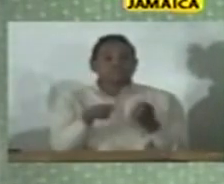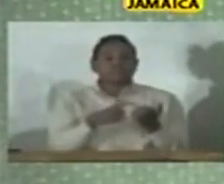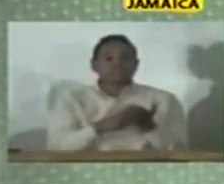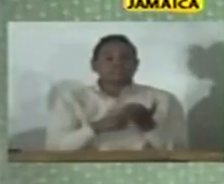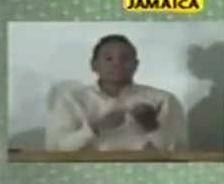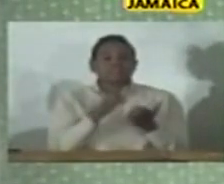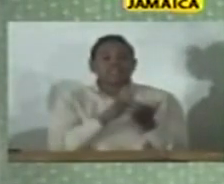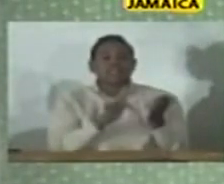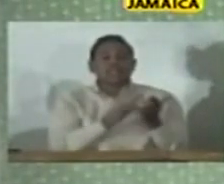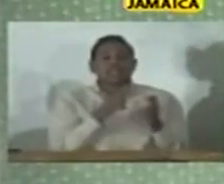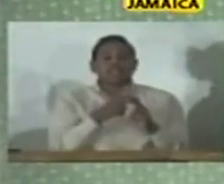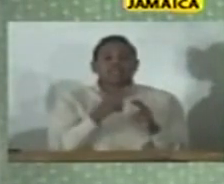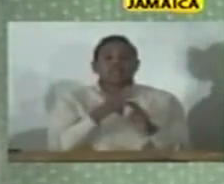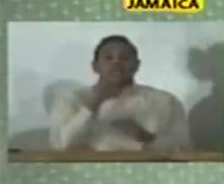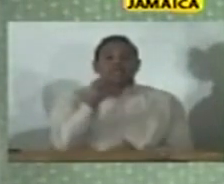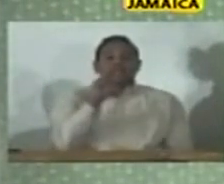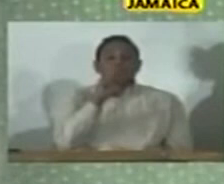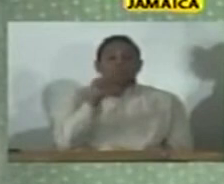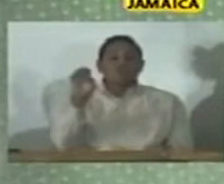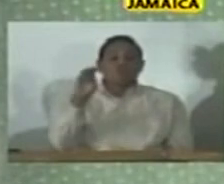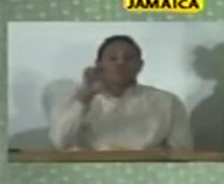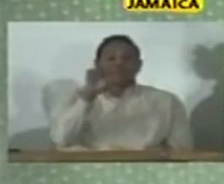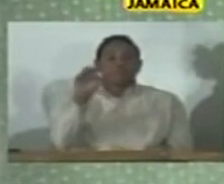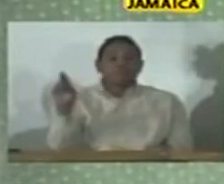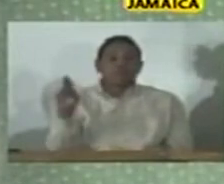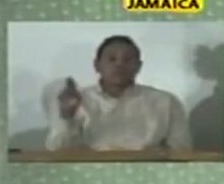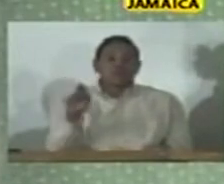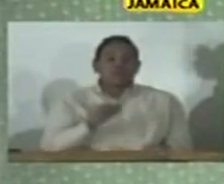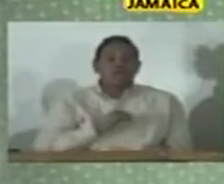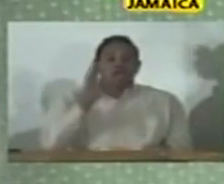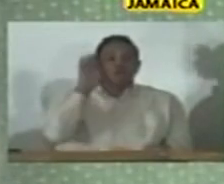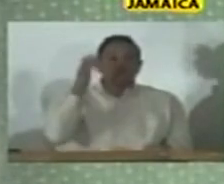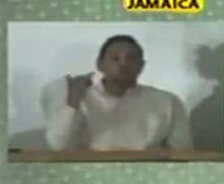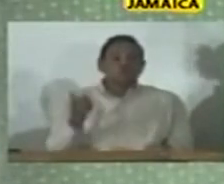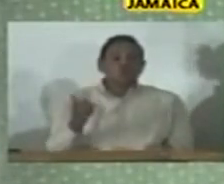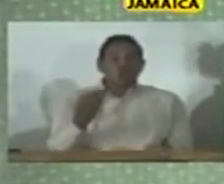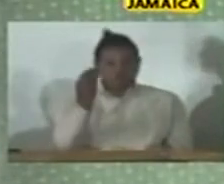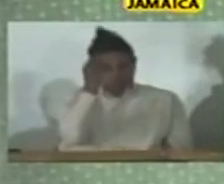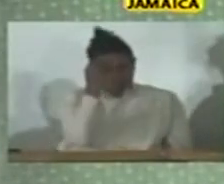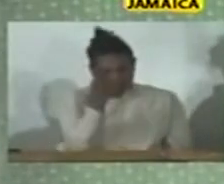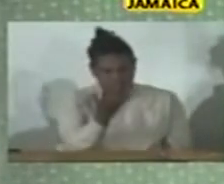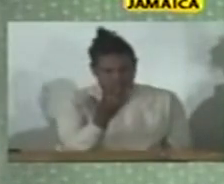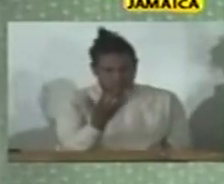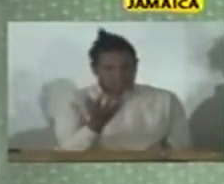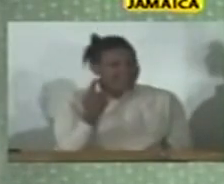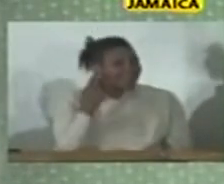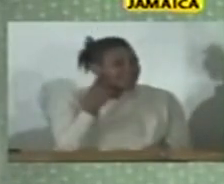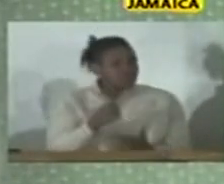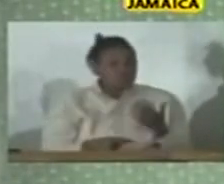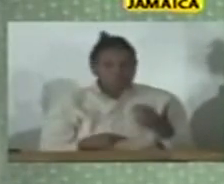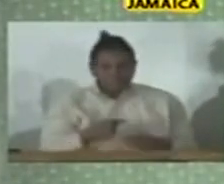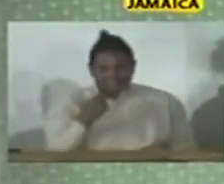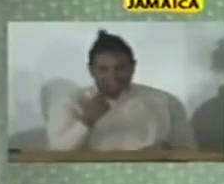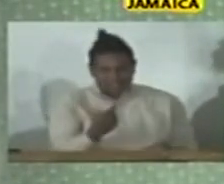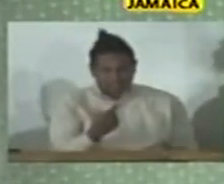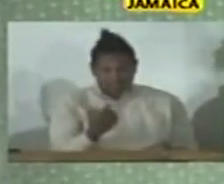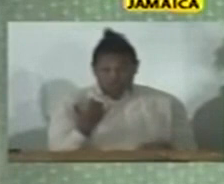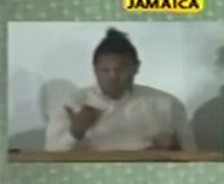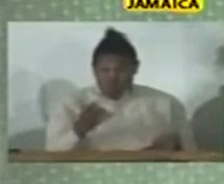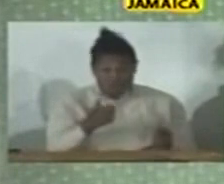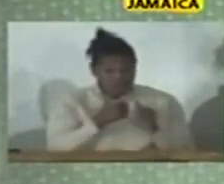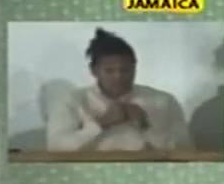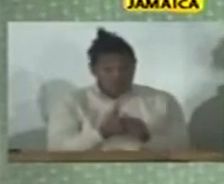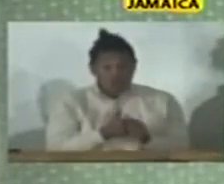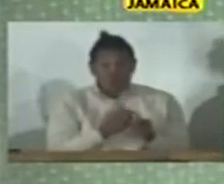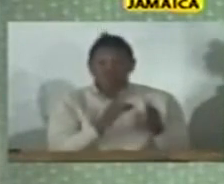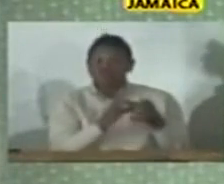of Doreen Miller. Yeah, and I am going to rule, right? Listen to what my ruling is. In relation to